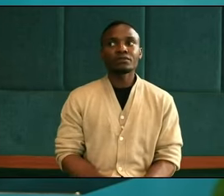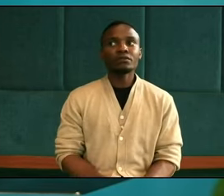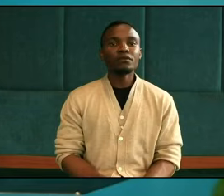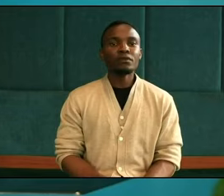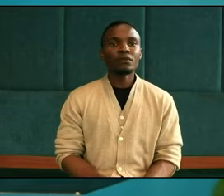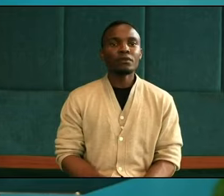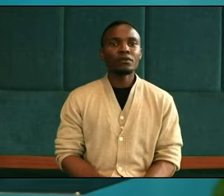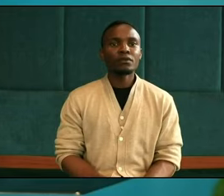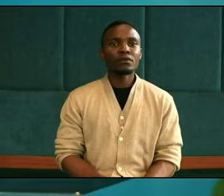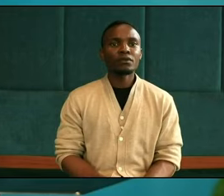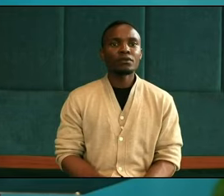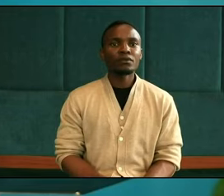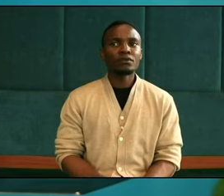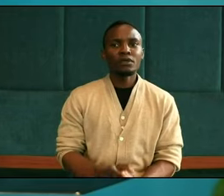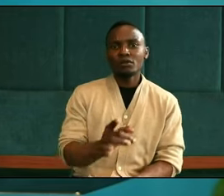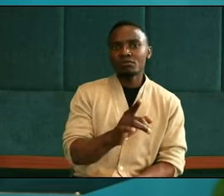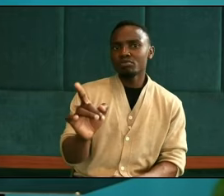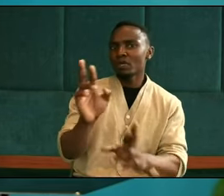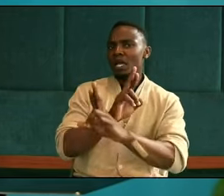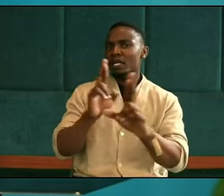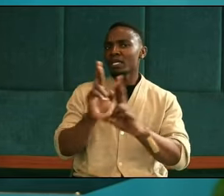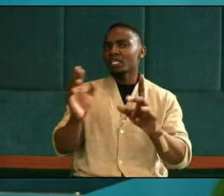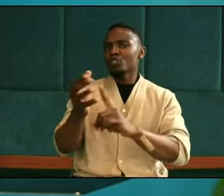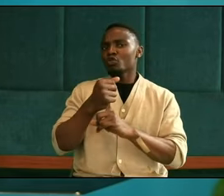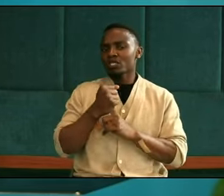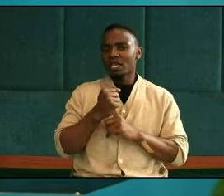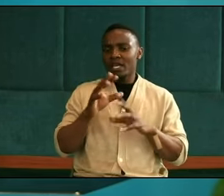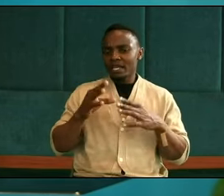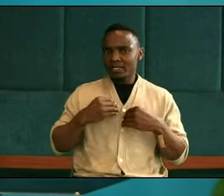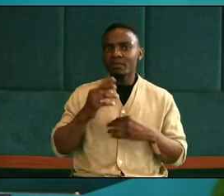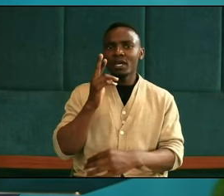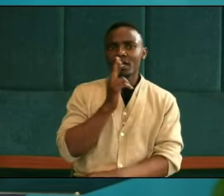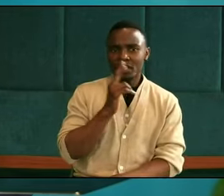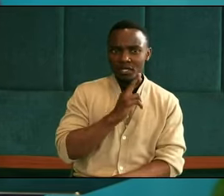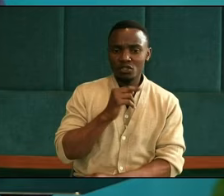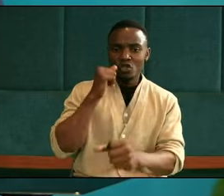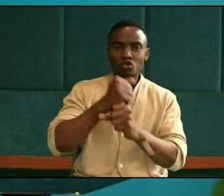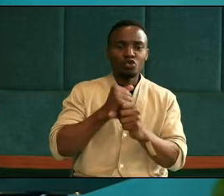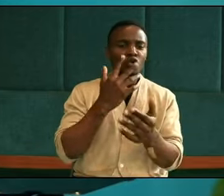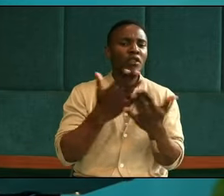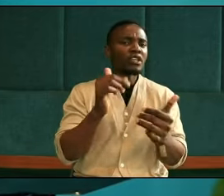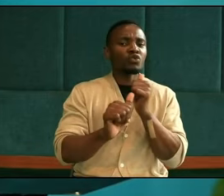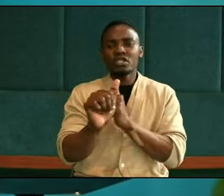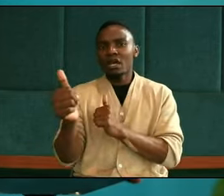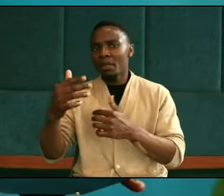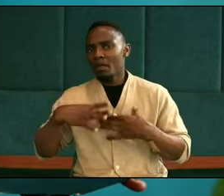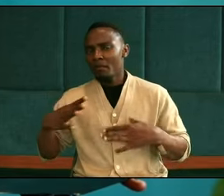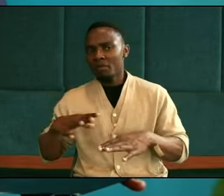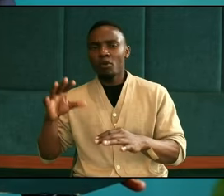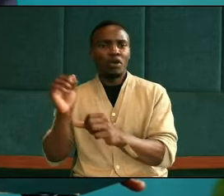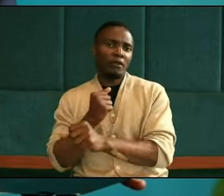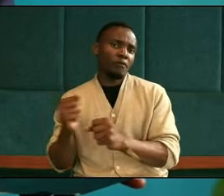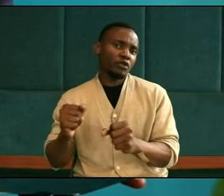an outlier who is willing to take the risk and do something that nobody else within her sphere or